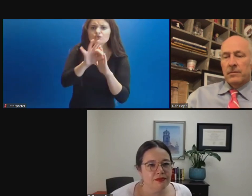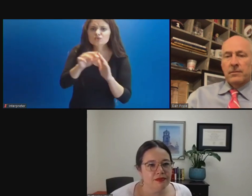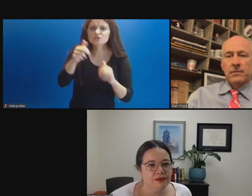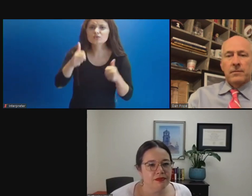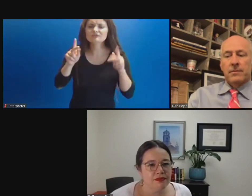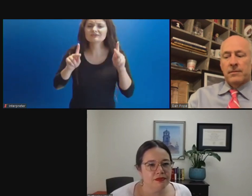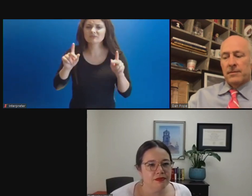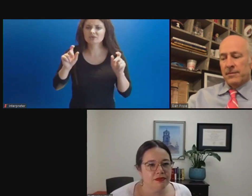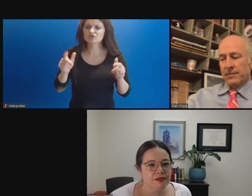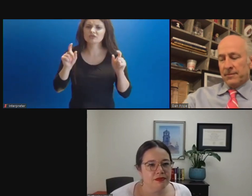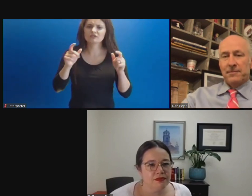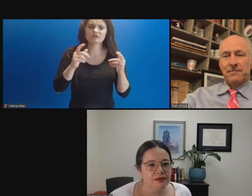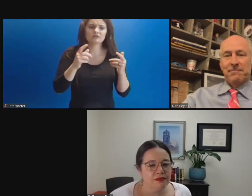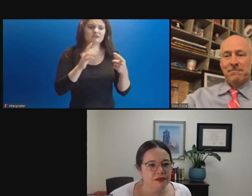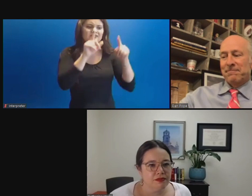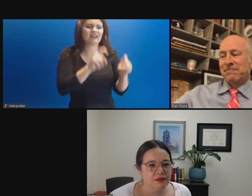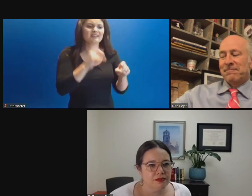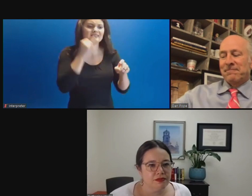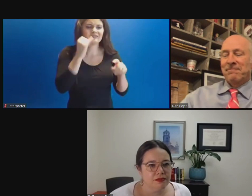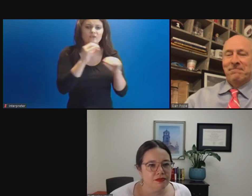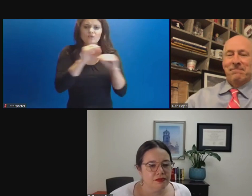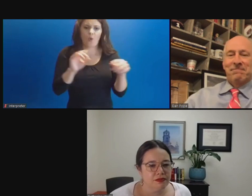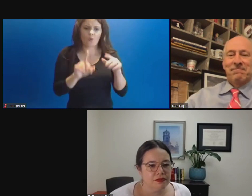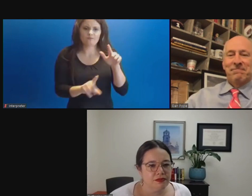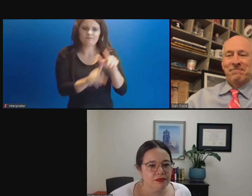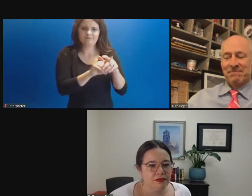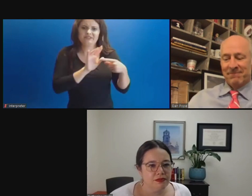test if they're asymptomatic?